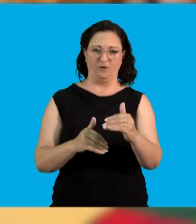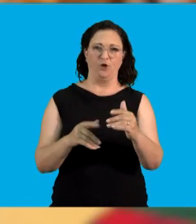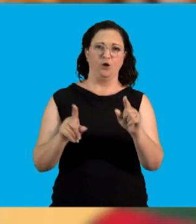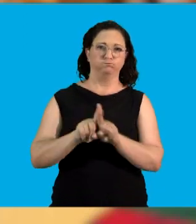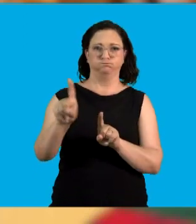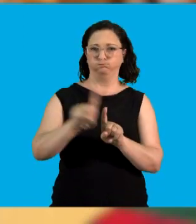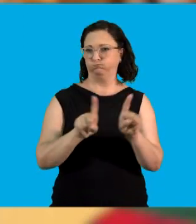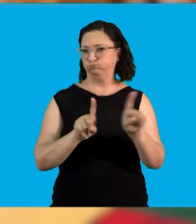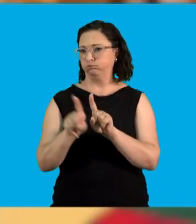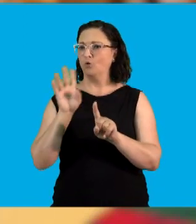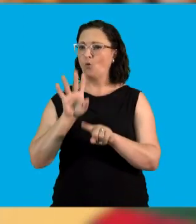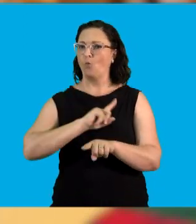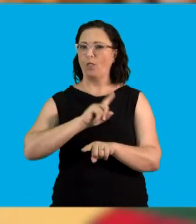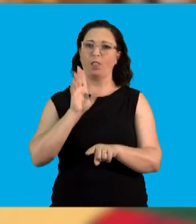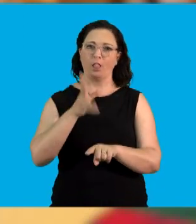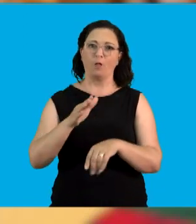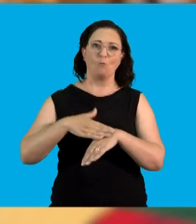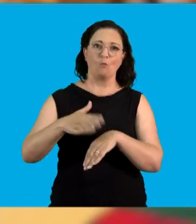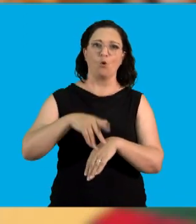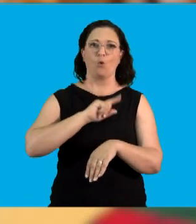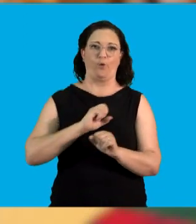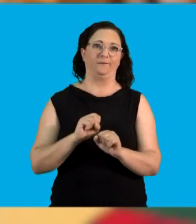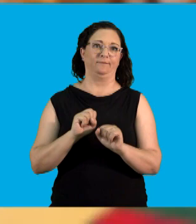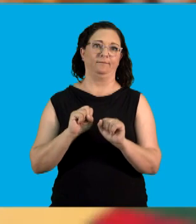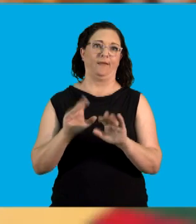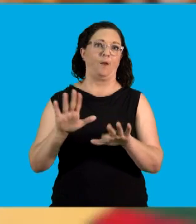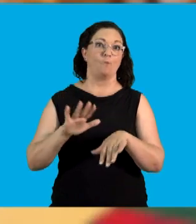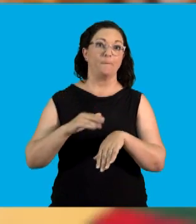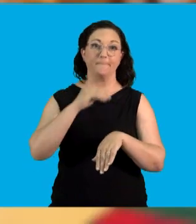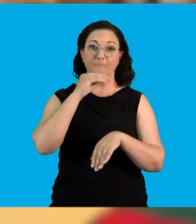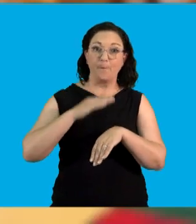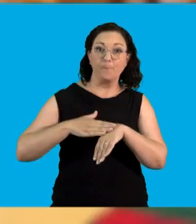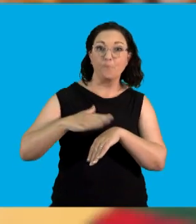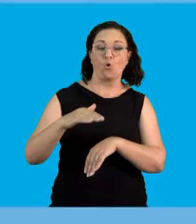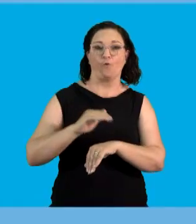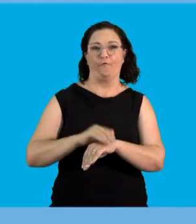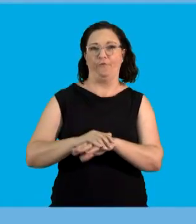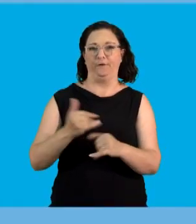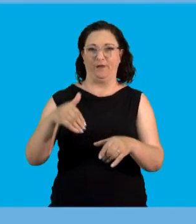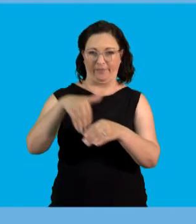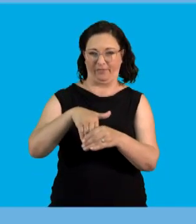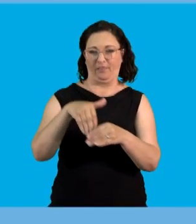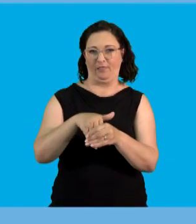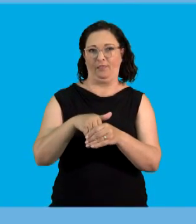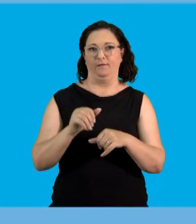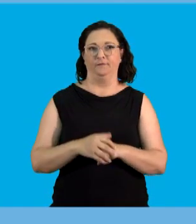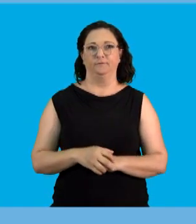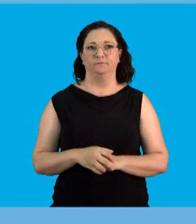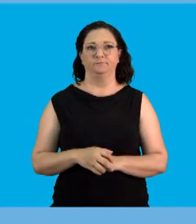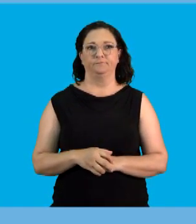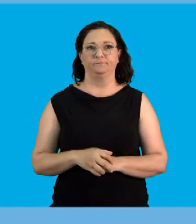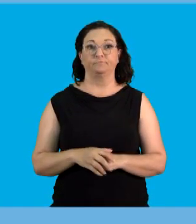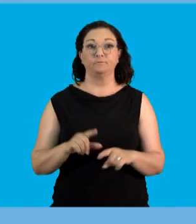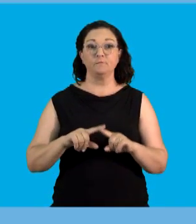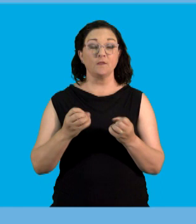be colliding with either each other and also with the wall of the container. So that's why we're saying that the number of bumps or the number of